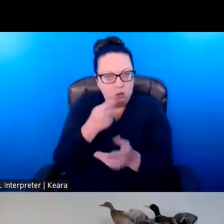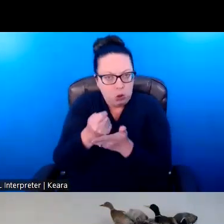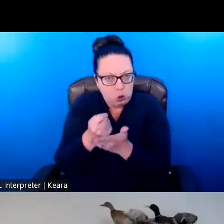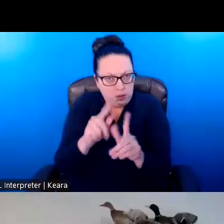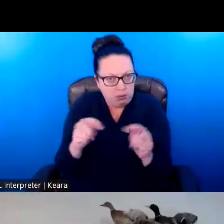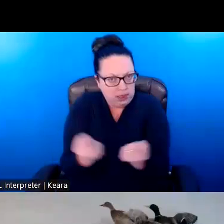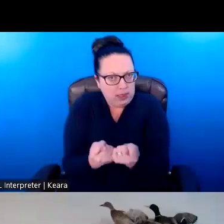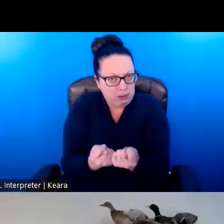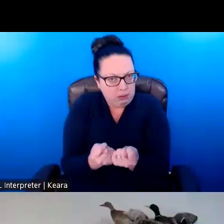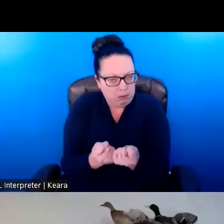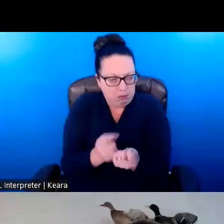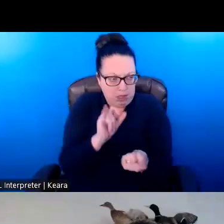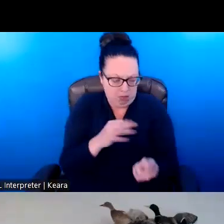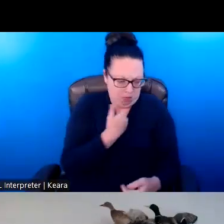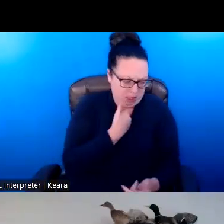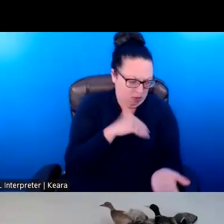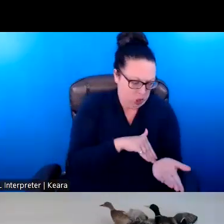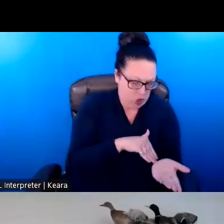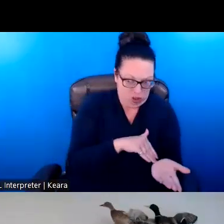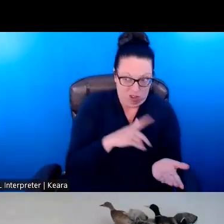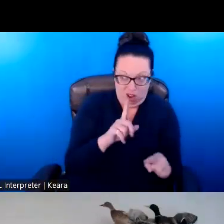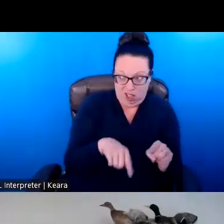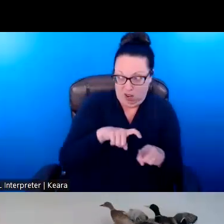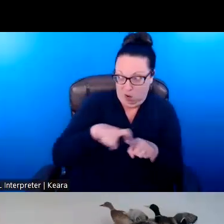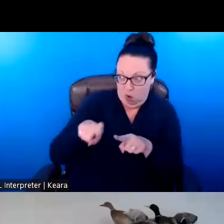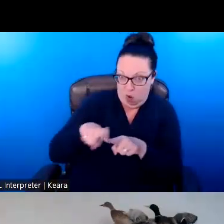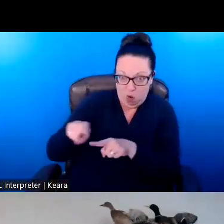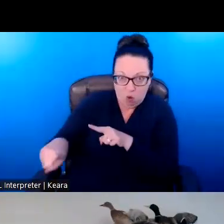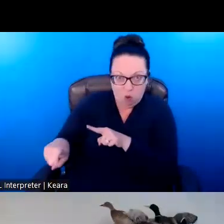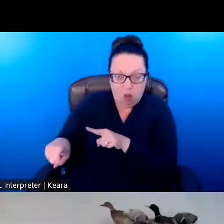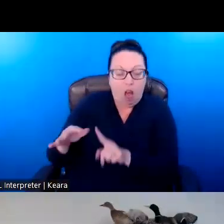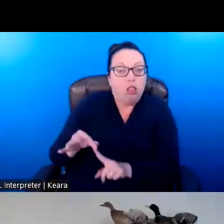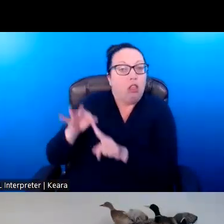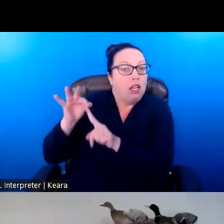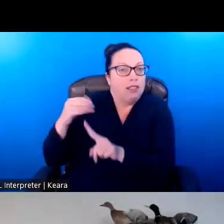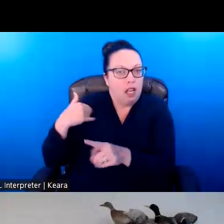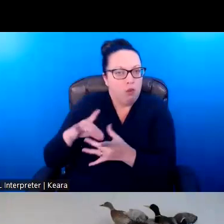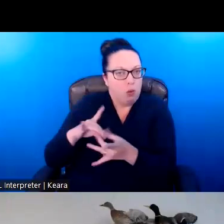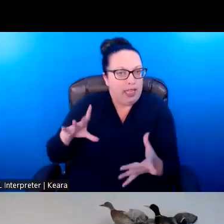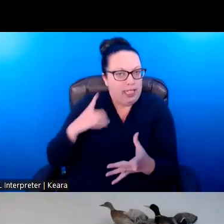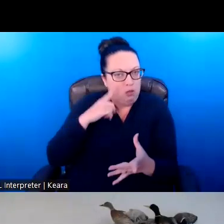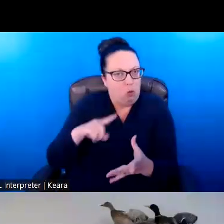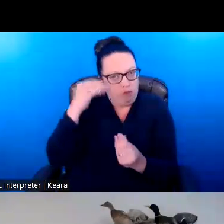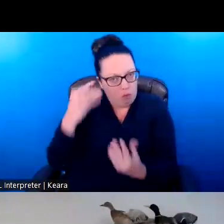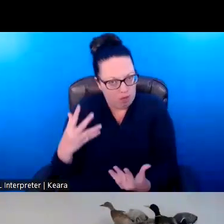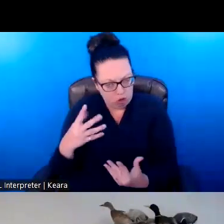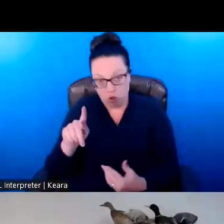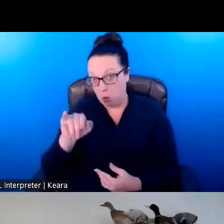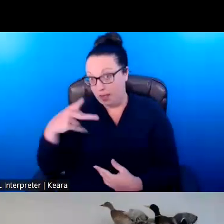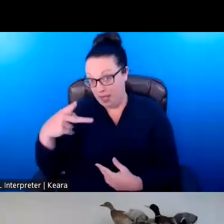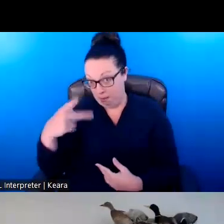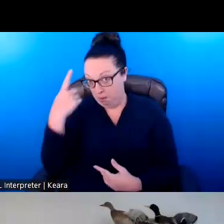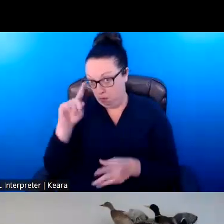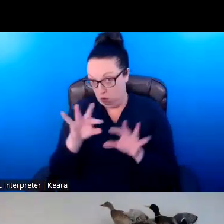perspective. If I'm the doctor, I can't call anybody unless I've got a release of information. So some tips for family members